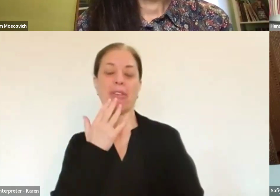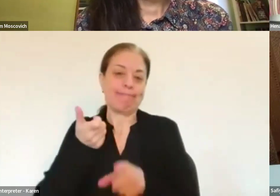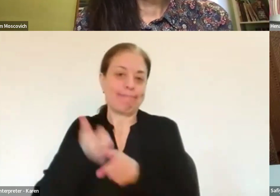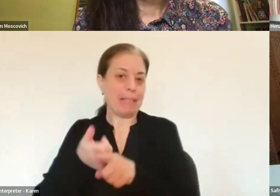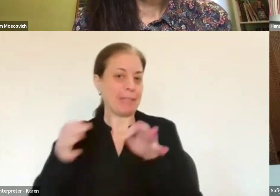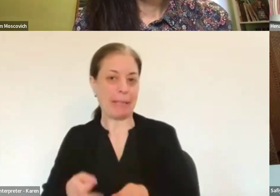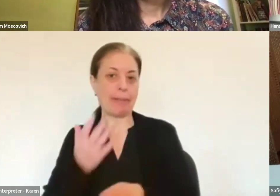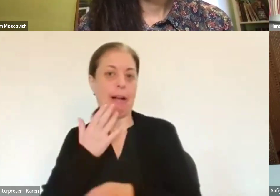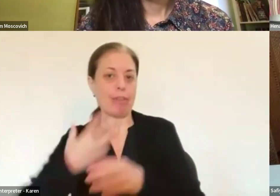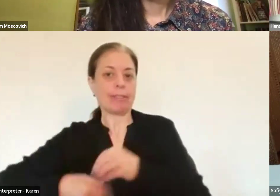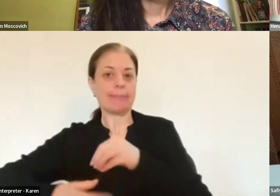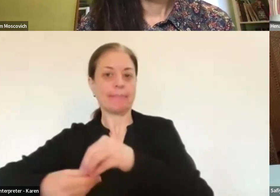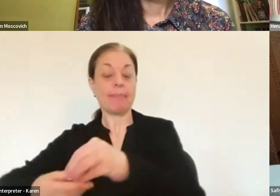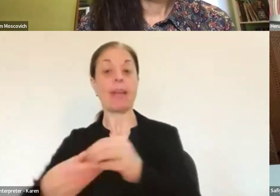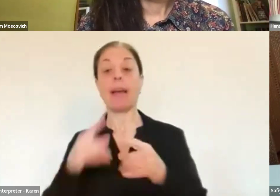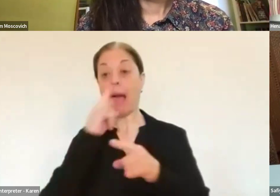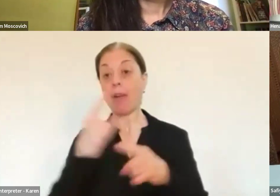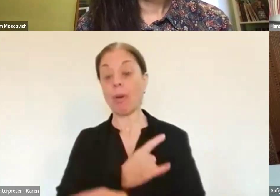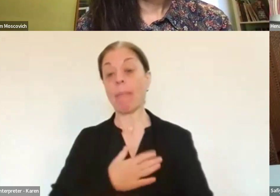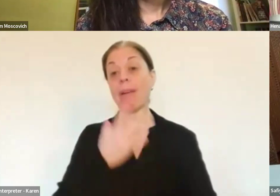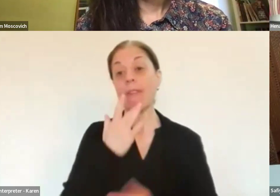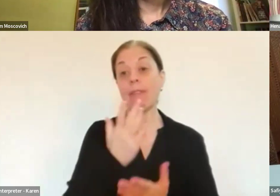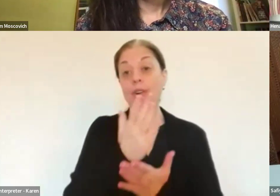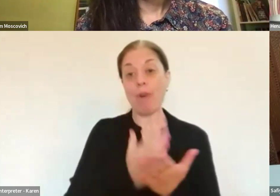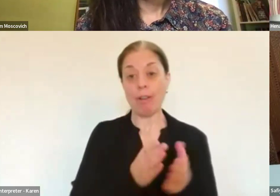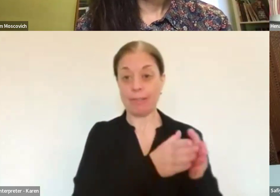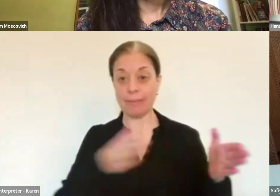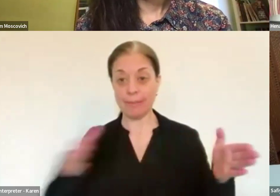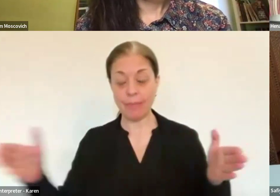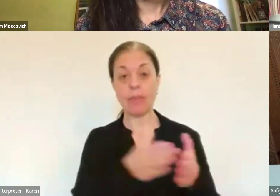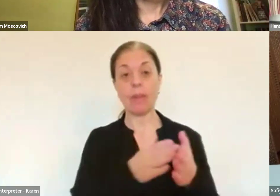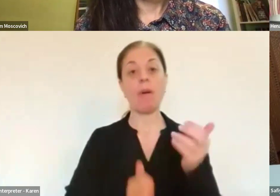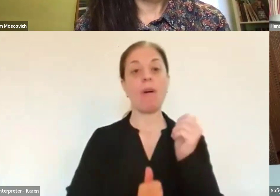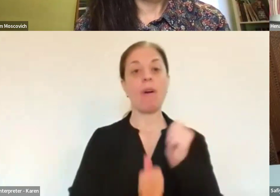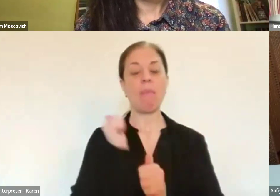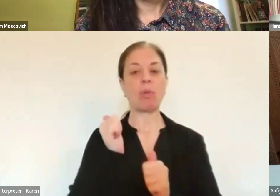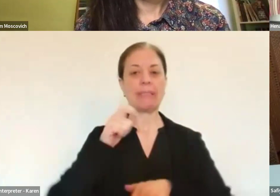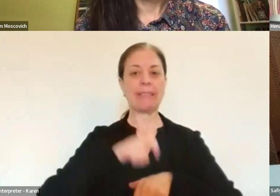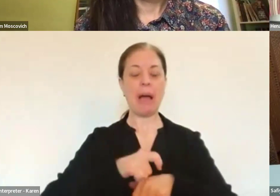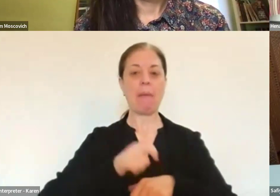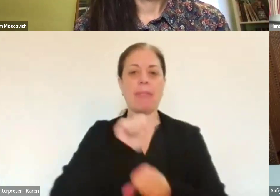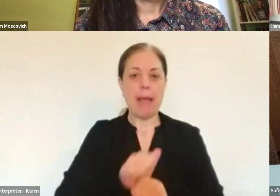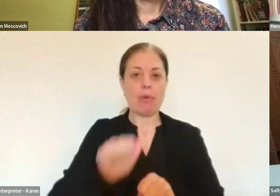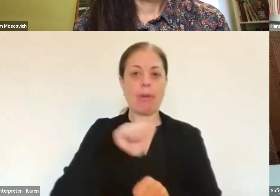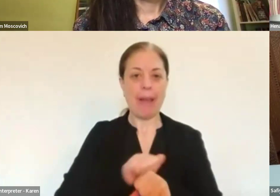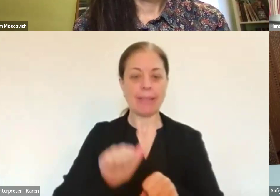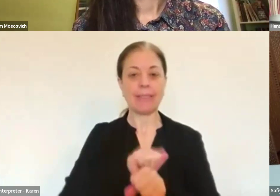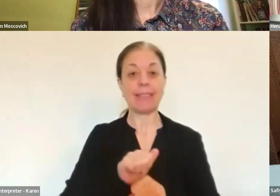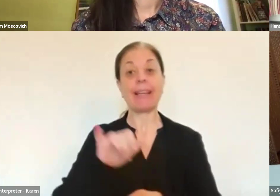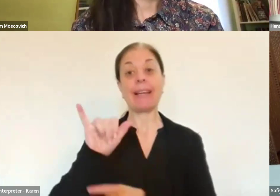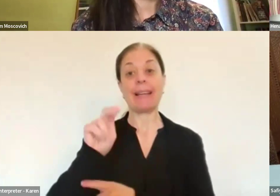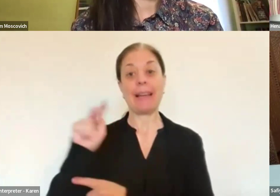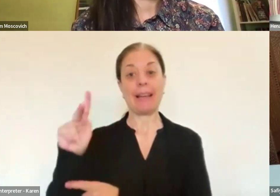self-explanatory. Ironically, my favorite part about it is the most time and labor intensive one, which is